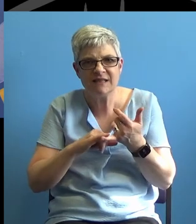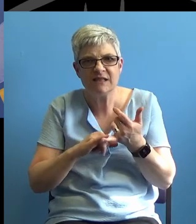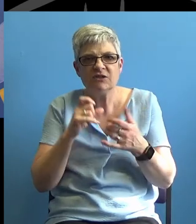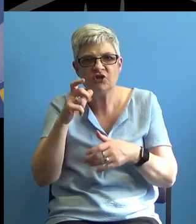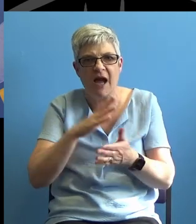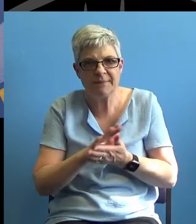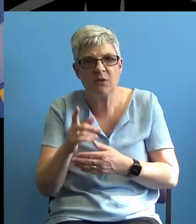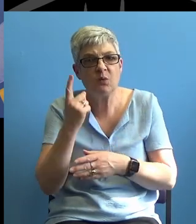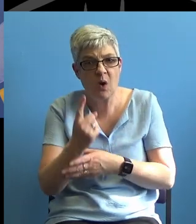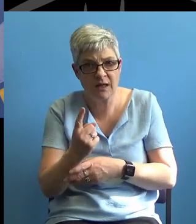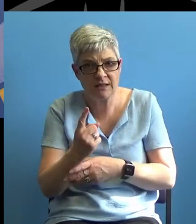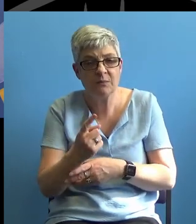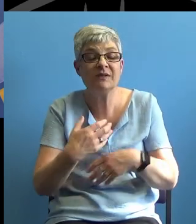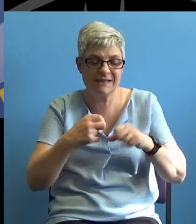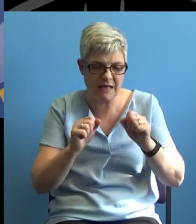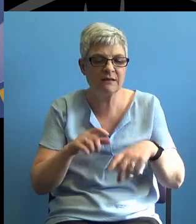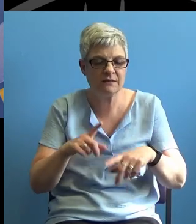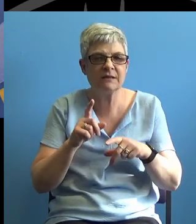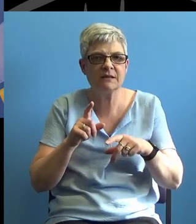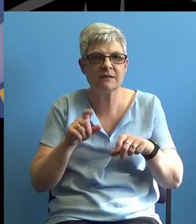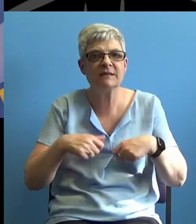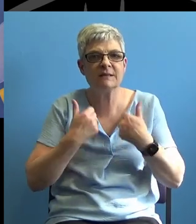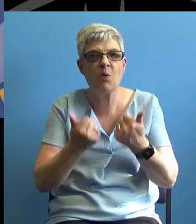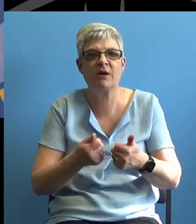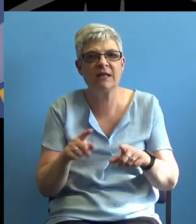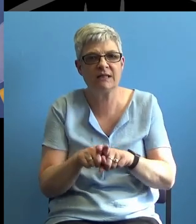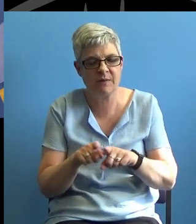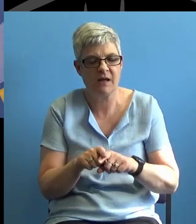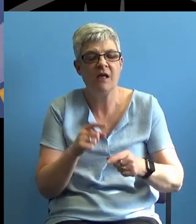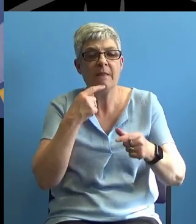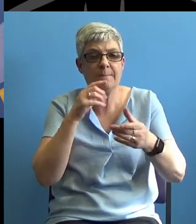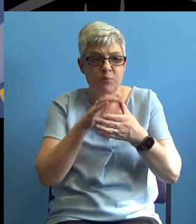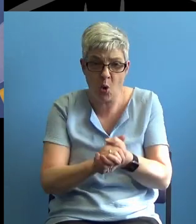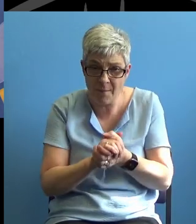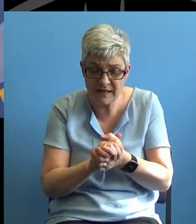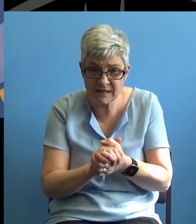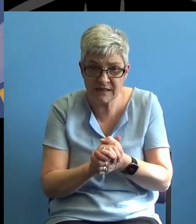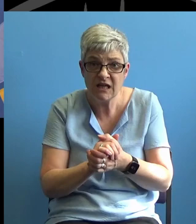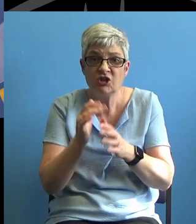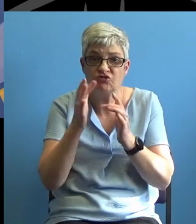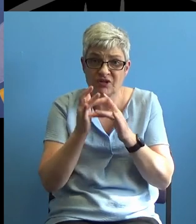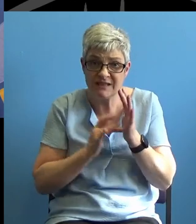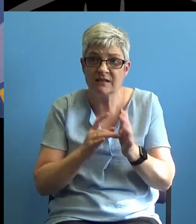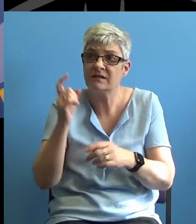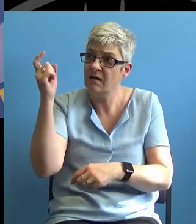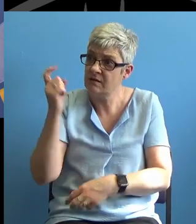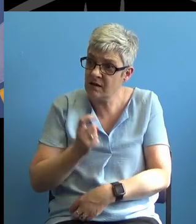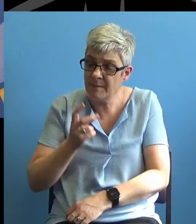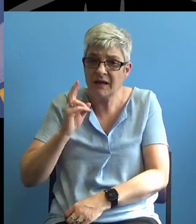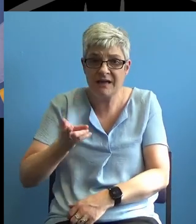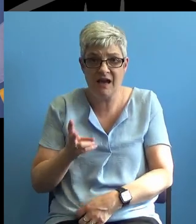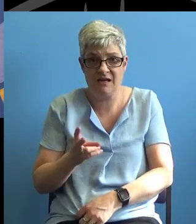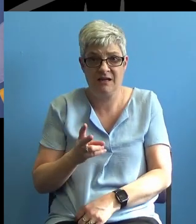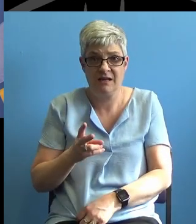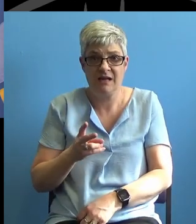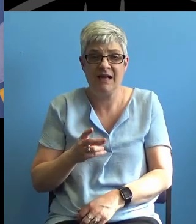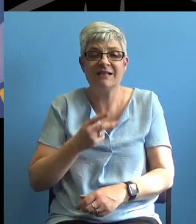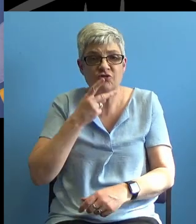our service this morning, that promise about Christ coming again is made often in